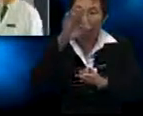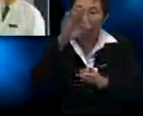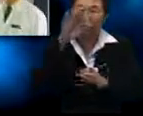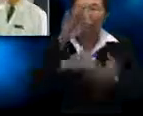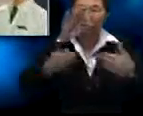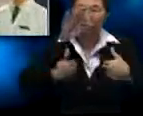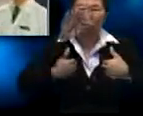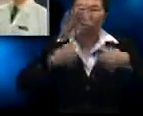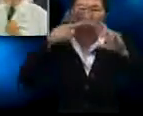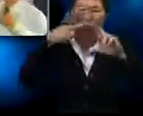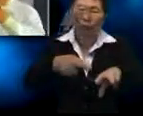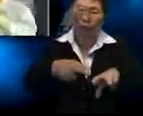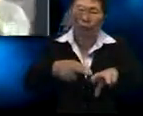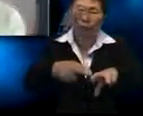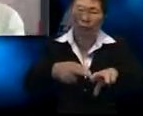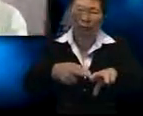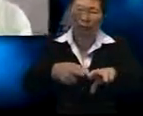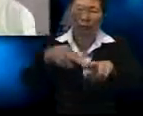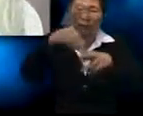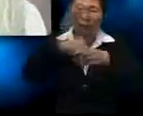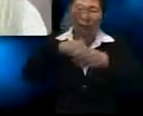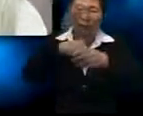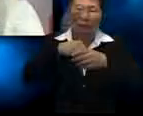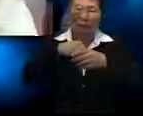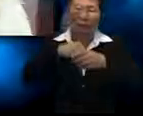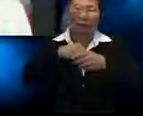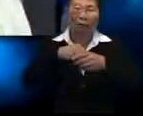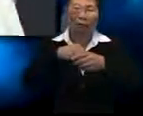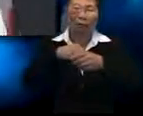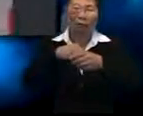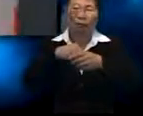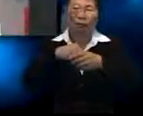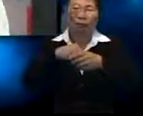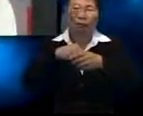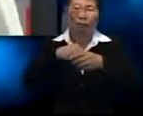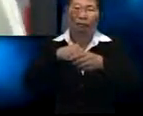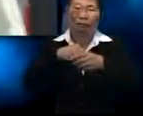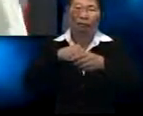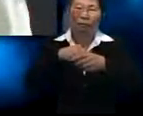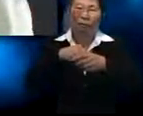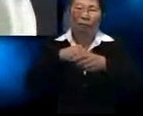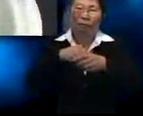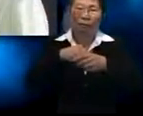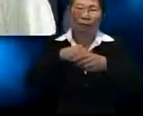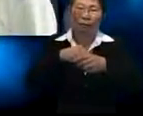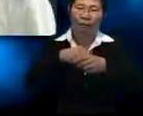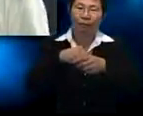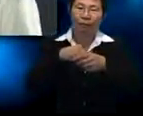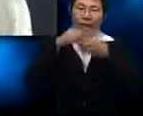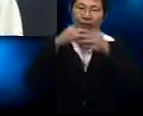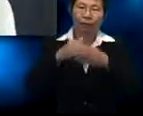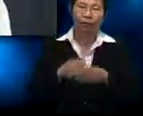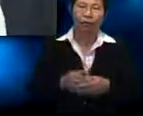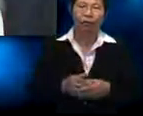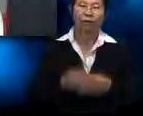it has a resultant inward force to pull all the molecules in, thus expose the